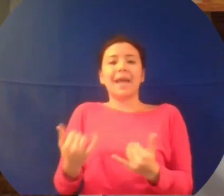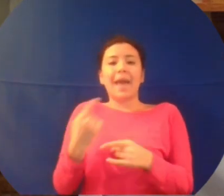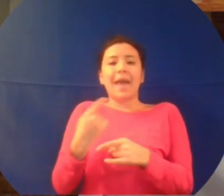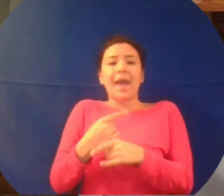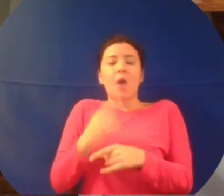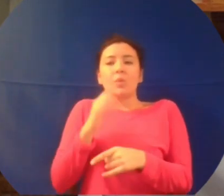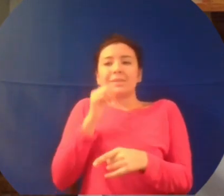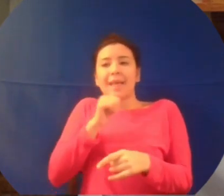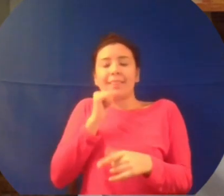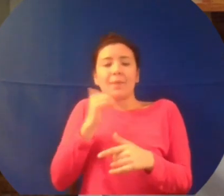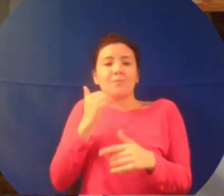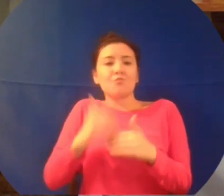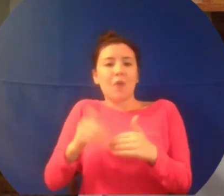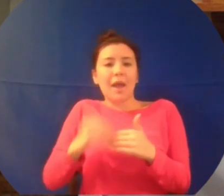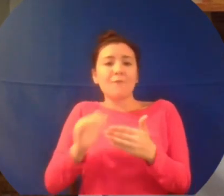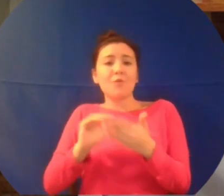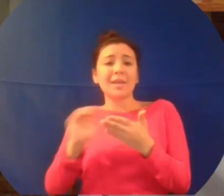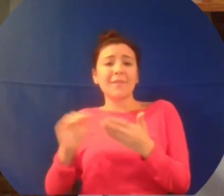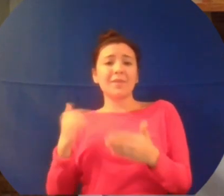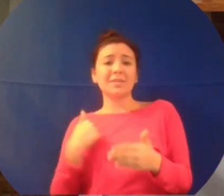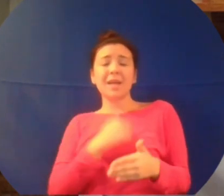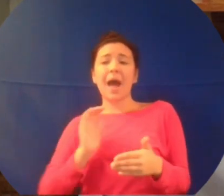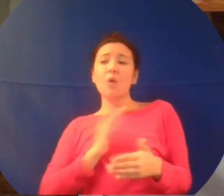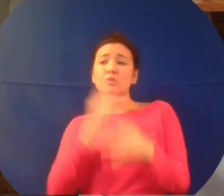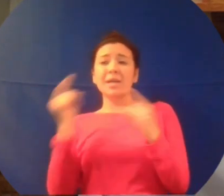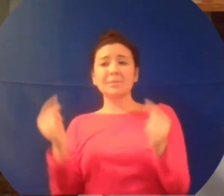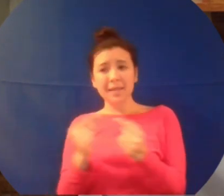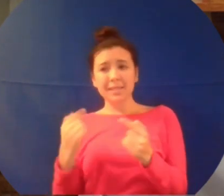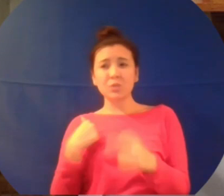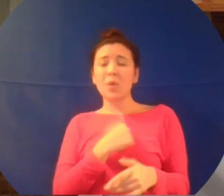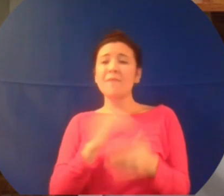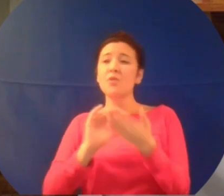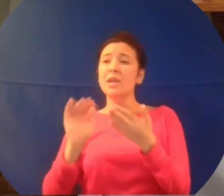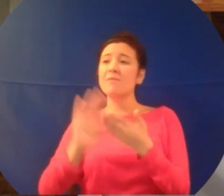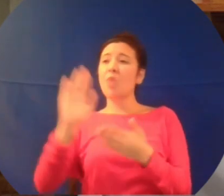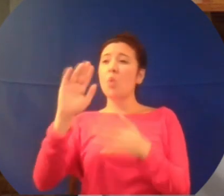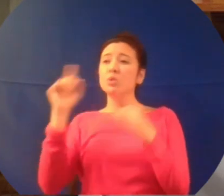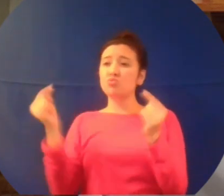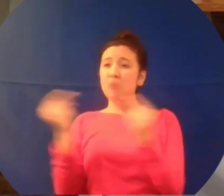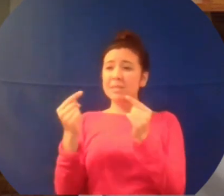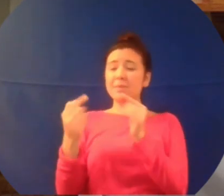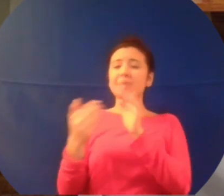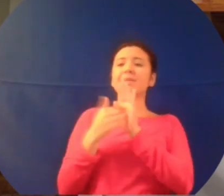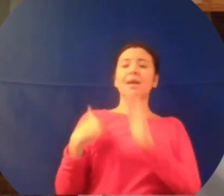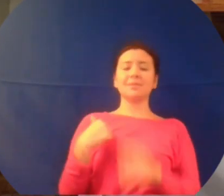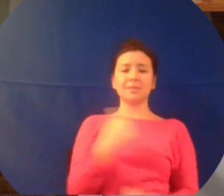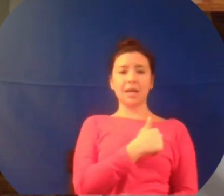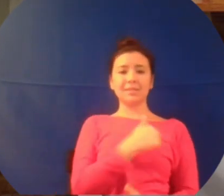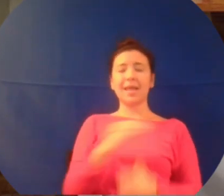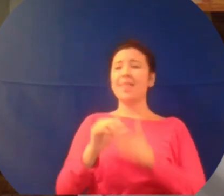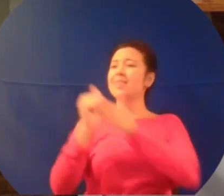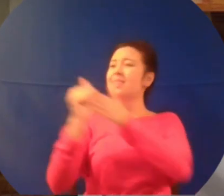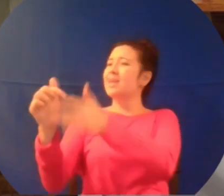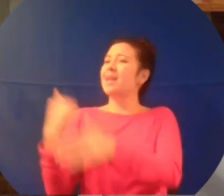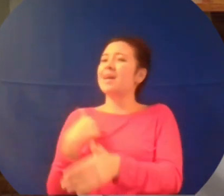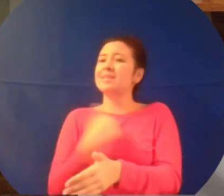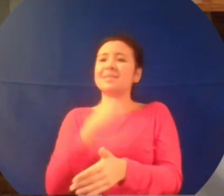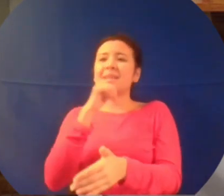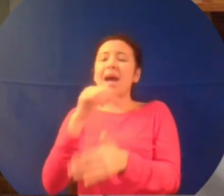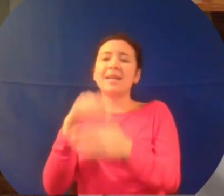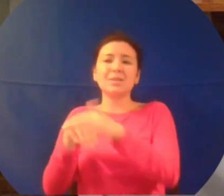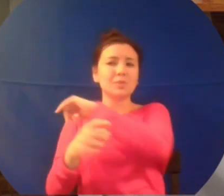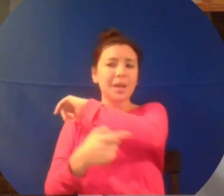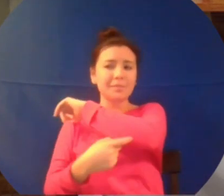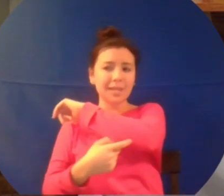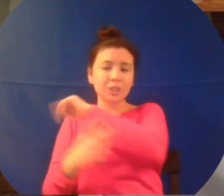daily bread, and forgive us our trespasses, as we forgive those who trespass against us. And lead us not